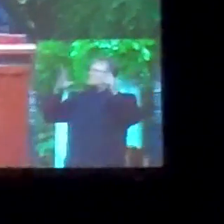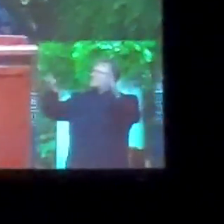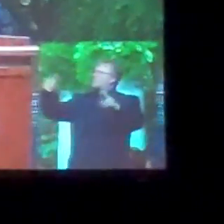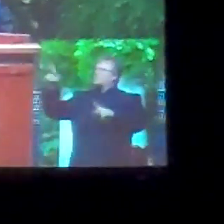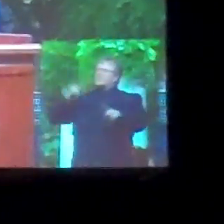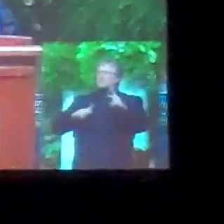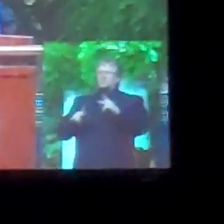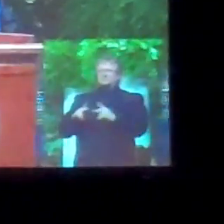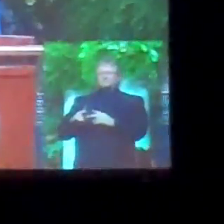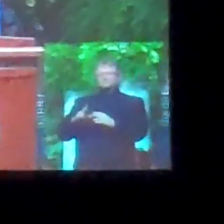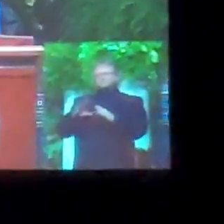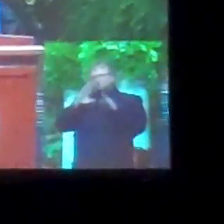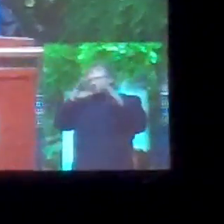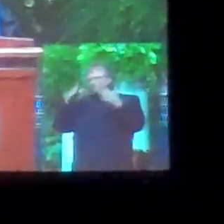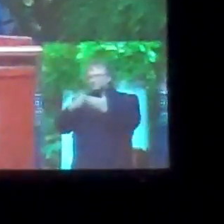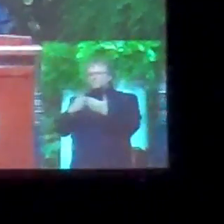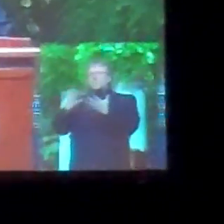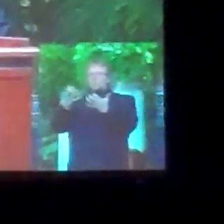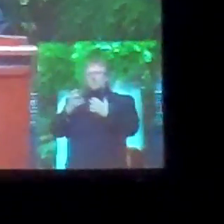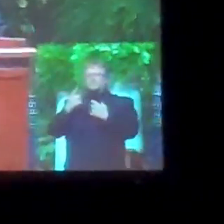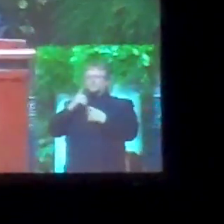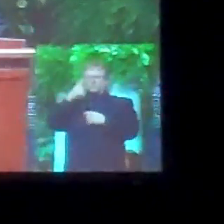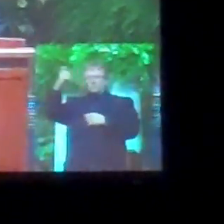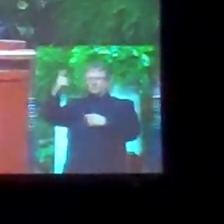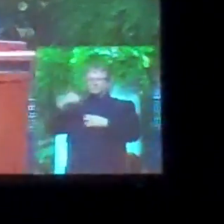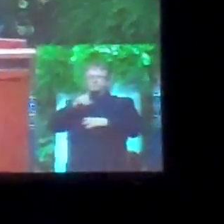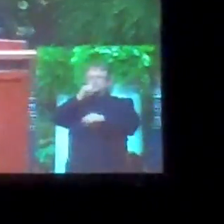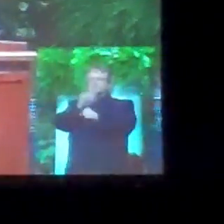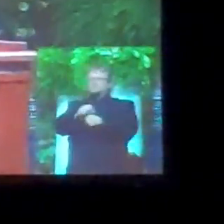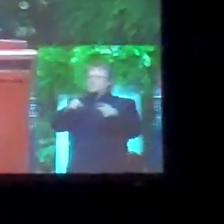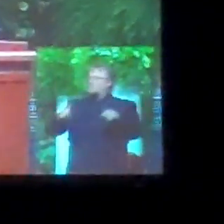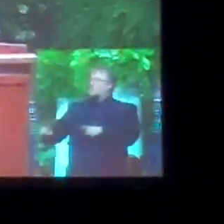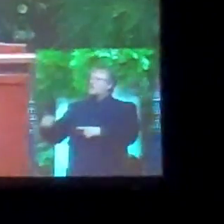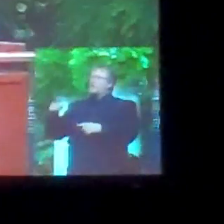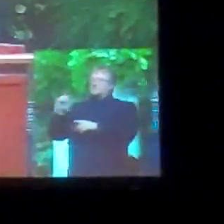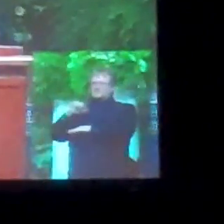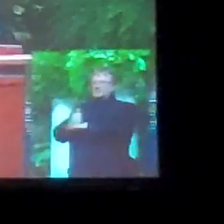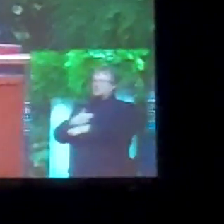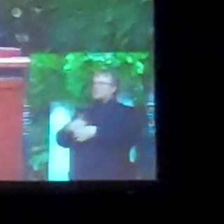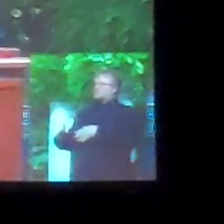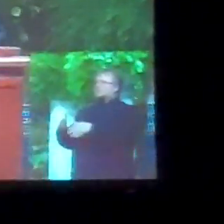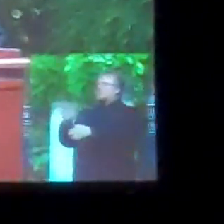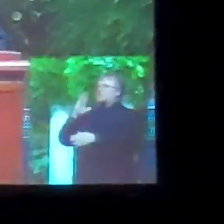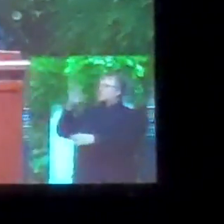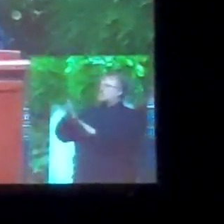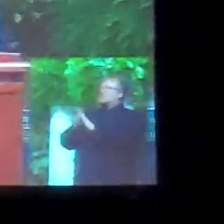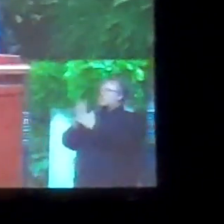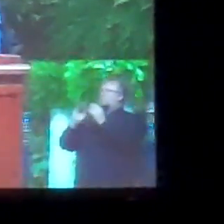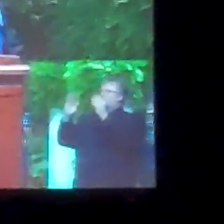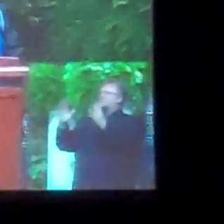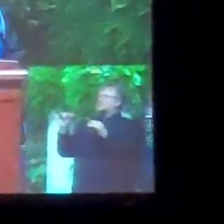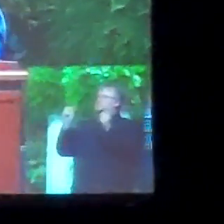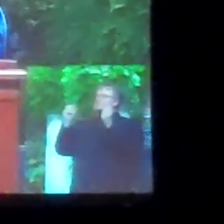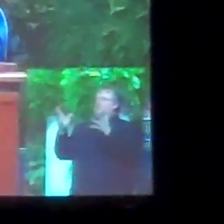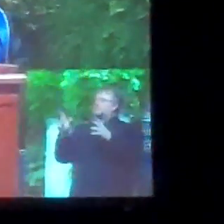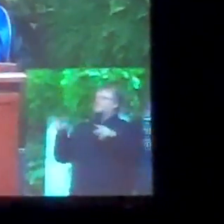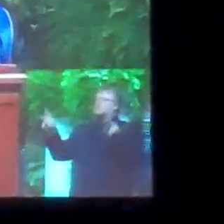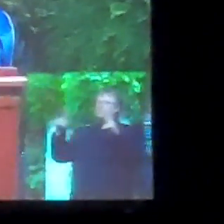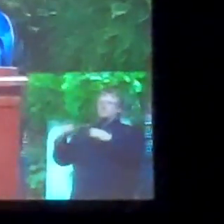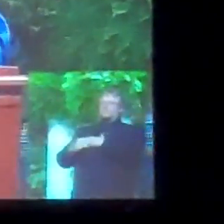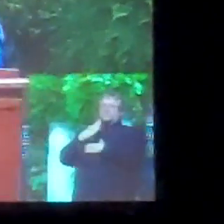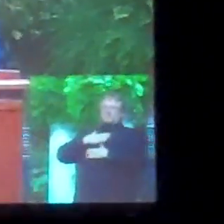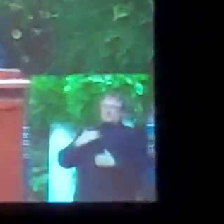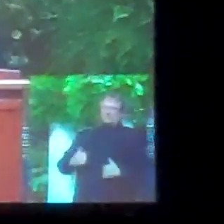on realizing their dreams. I've set my course, and I'm on the road to becoming a professor, like so many of the heroes in my life.